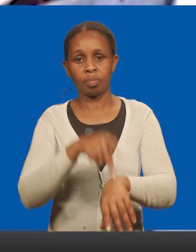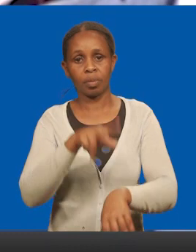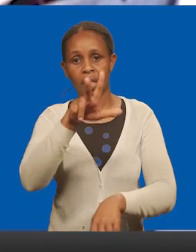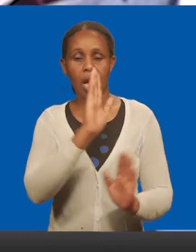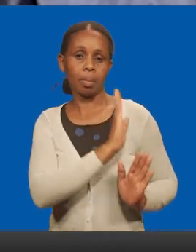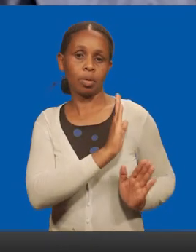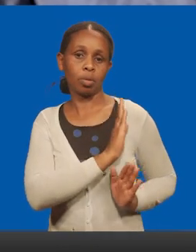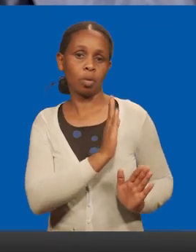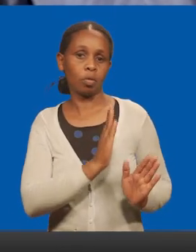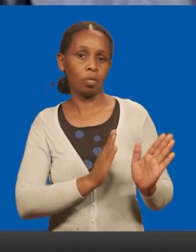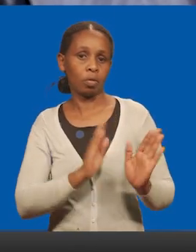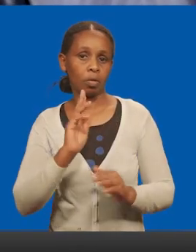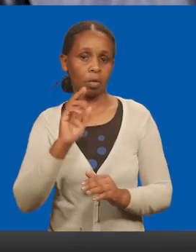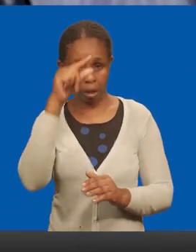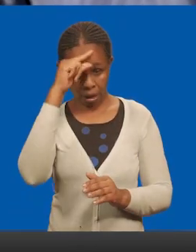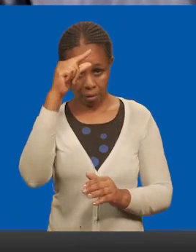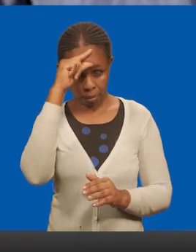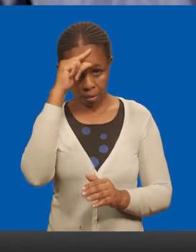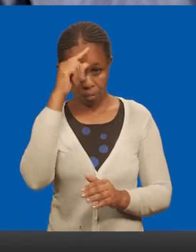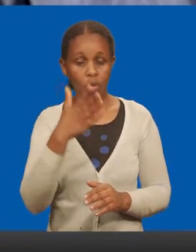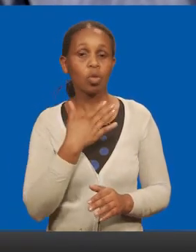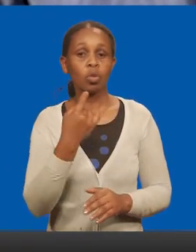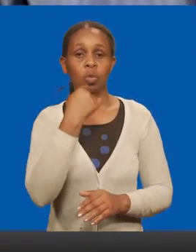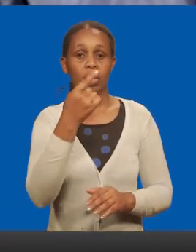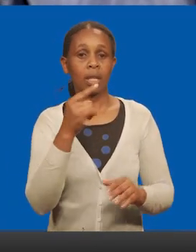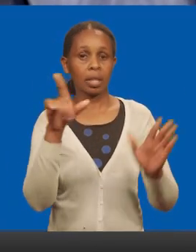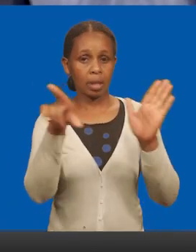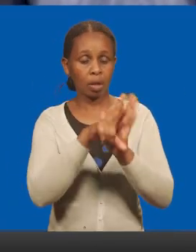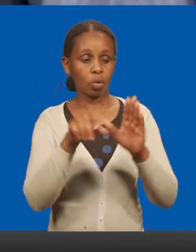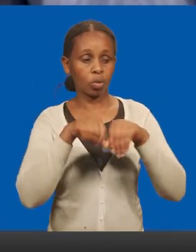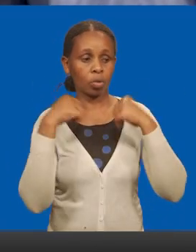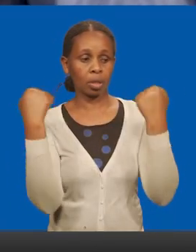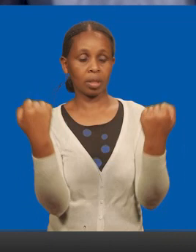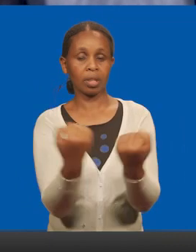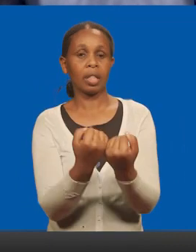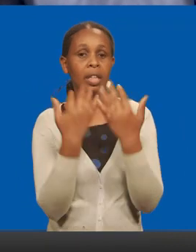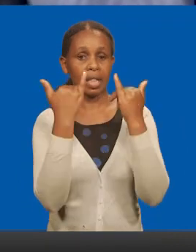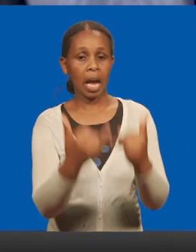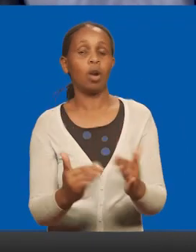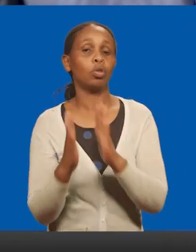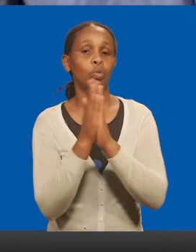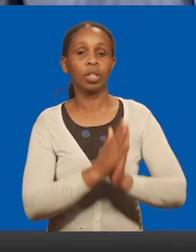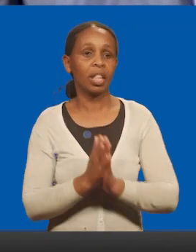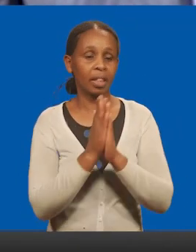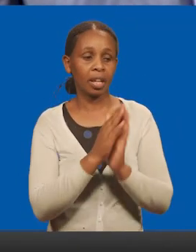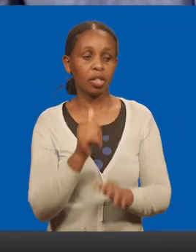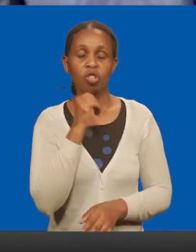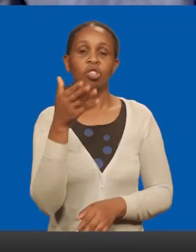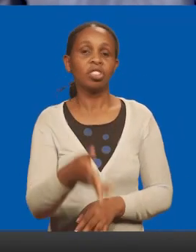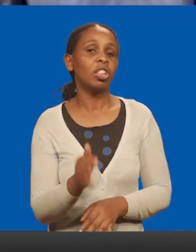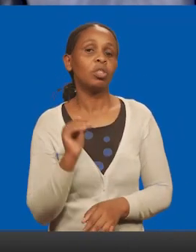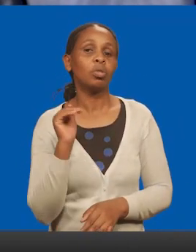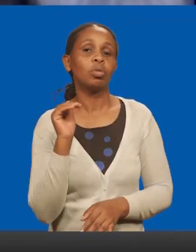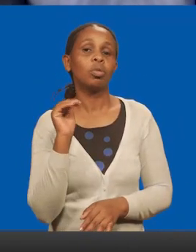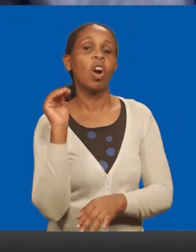Three Arms of Government. Your team, we want to say as Law Society, that we stand in solidarity. We are not even here